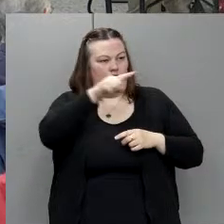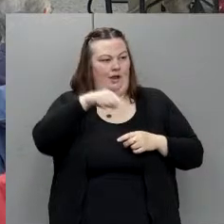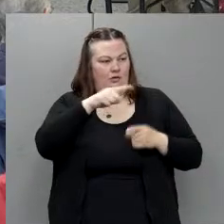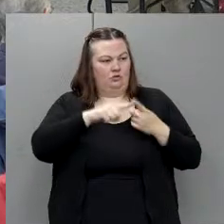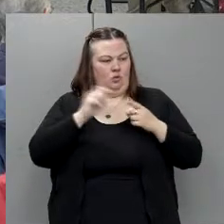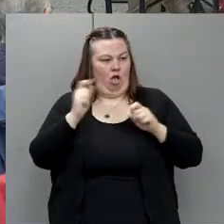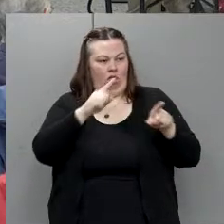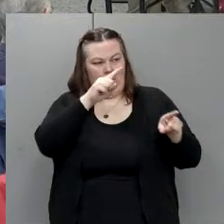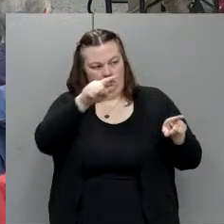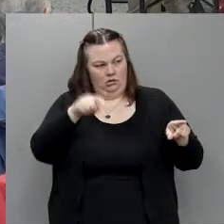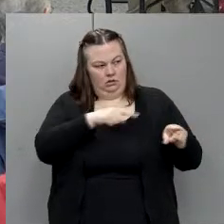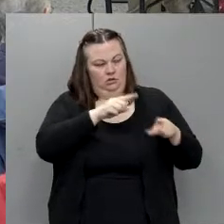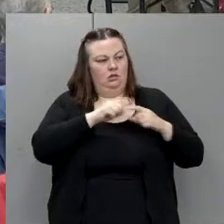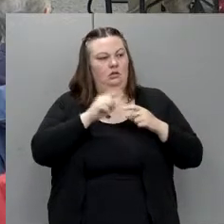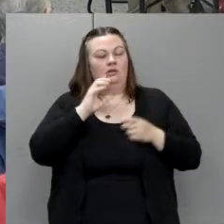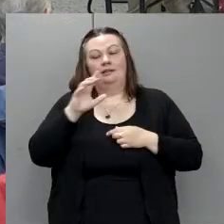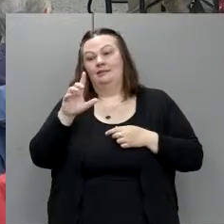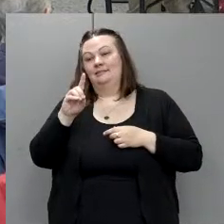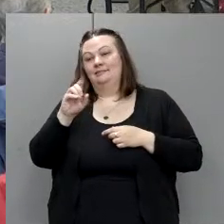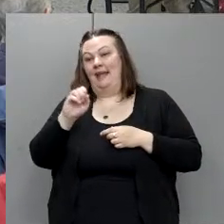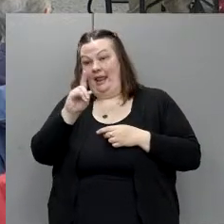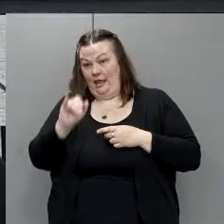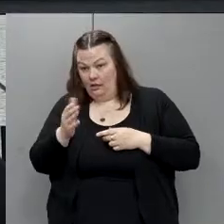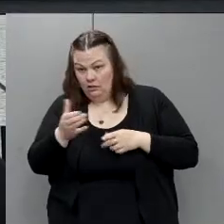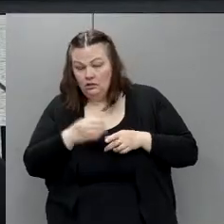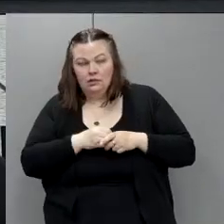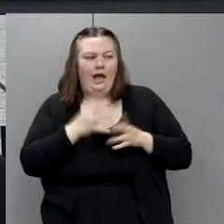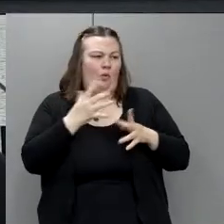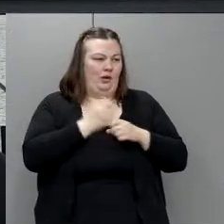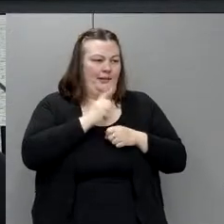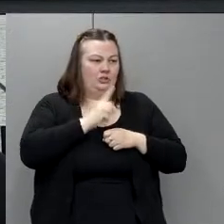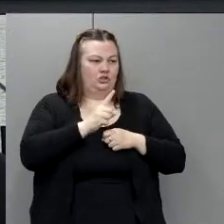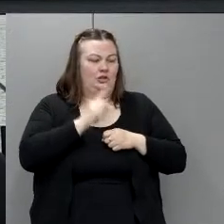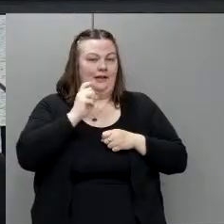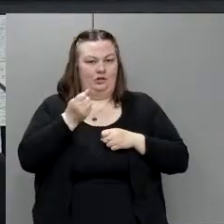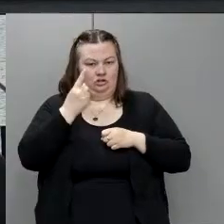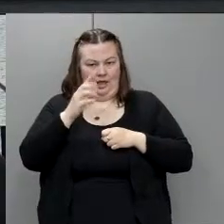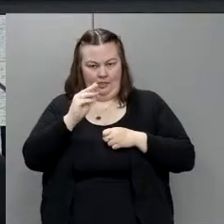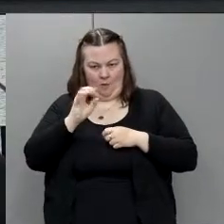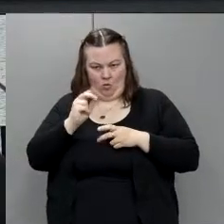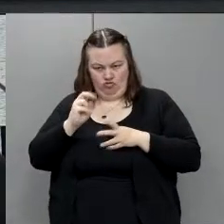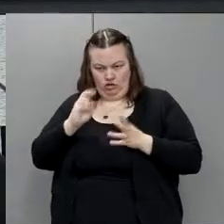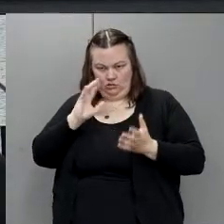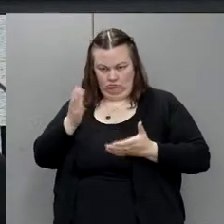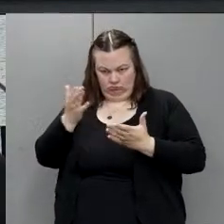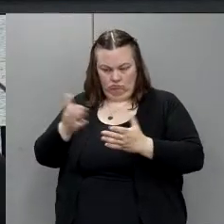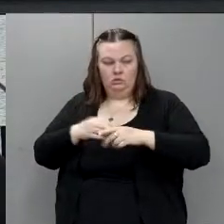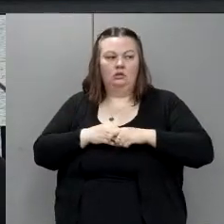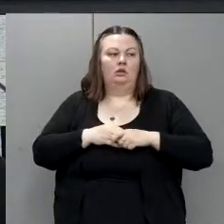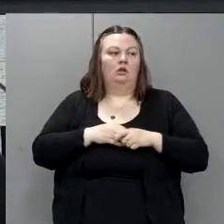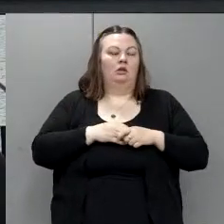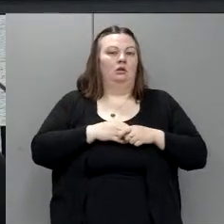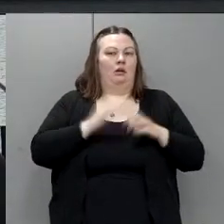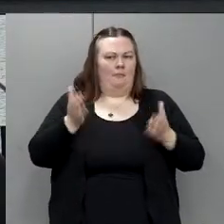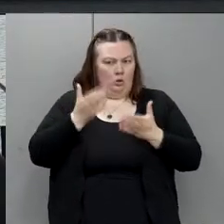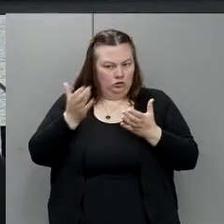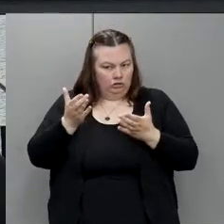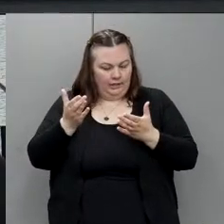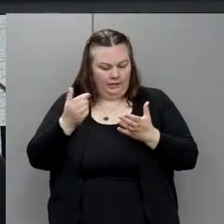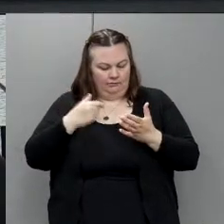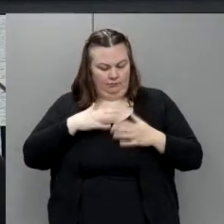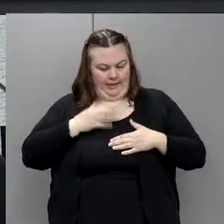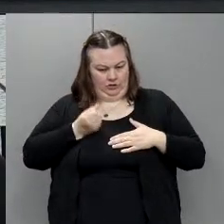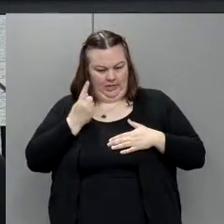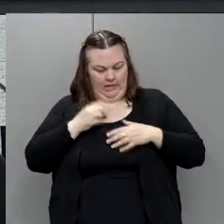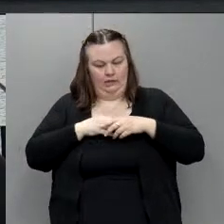everybody. Mr. Daly. I want to be sure that I understand the motion. The motion, as I understand,